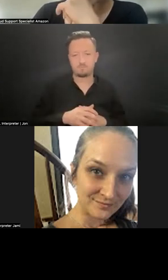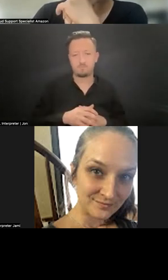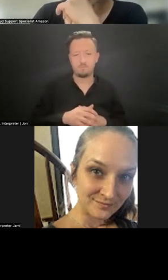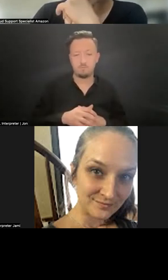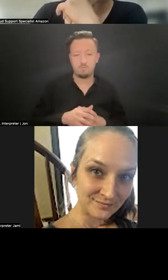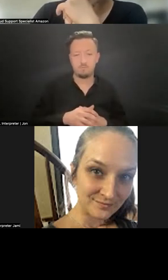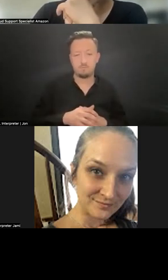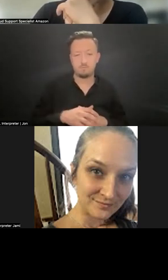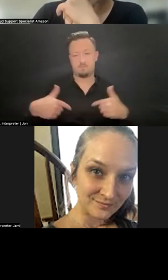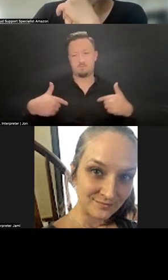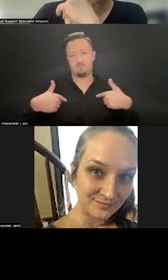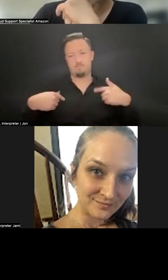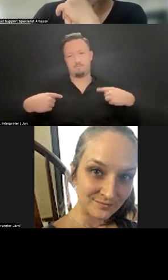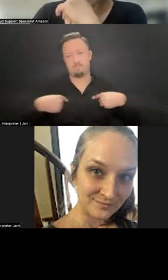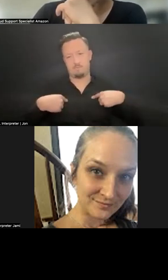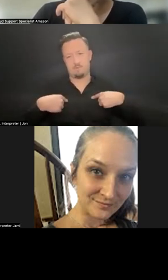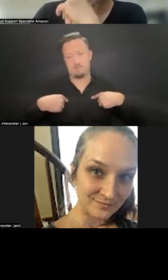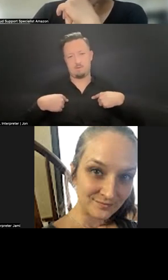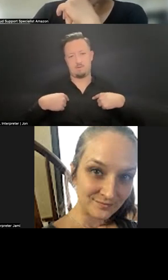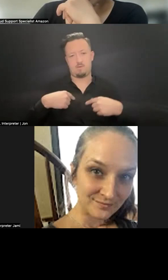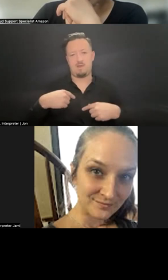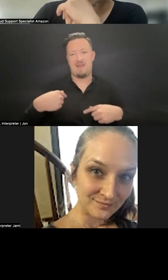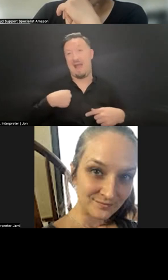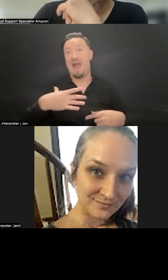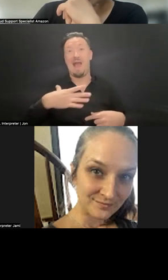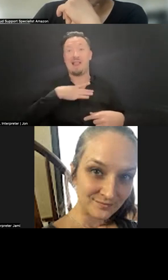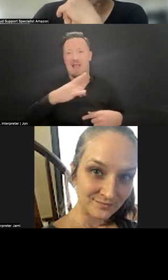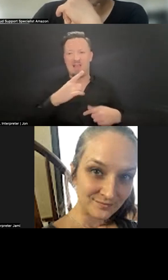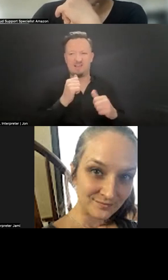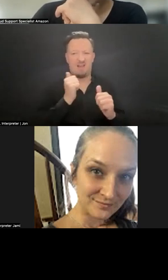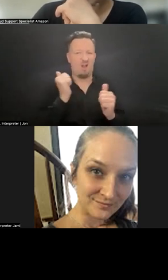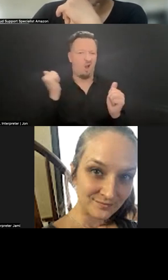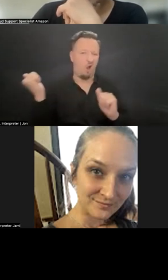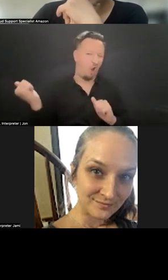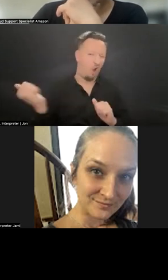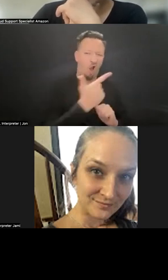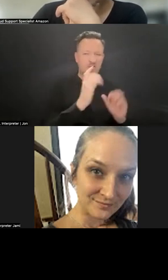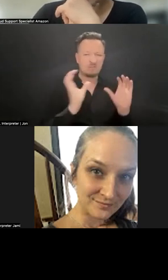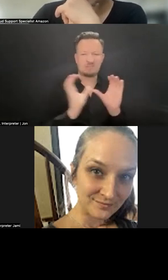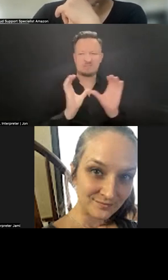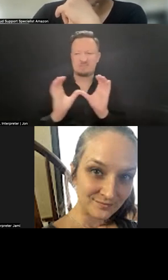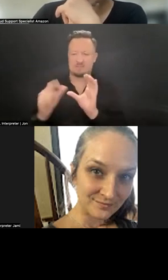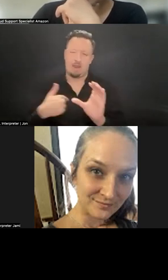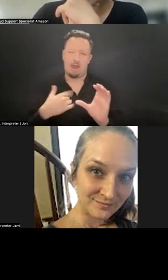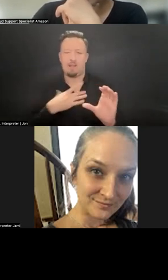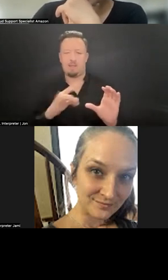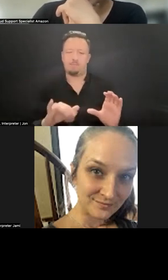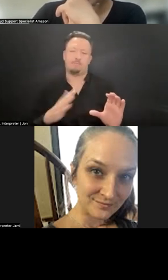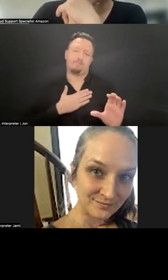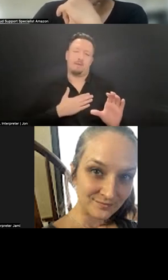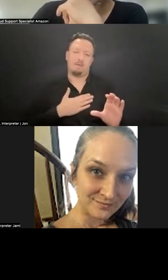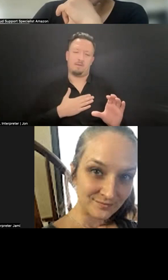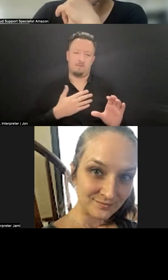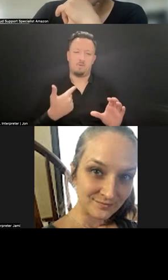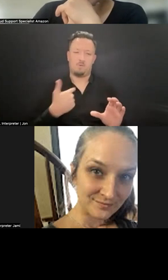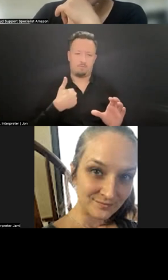pretty crazy, that I just like to pursue everything to the max. So I got involved